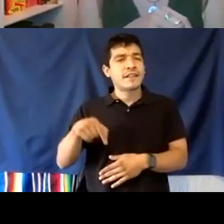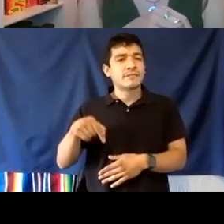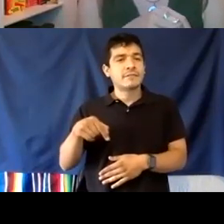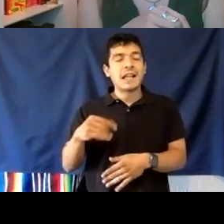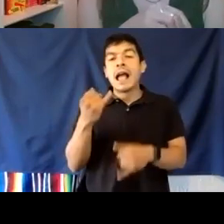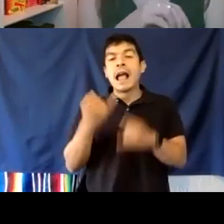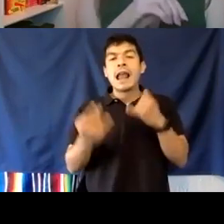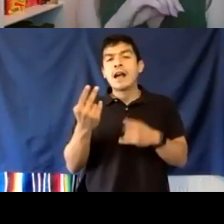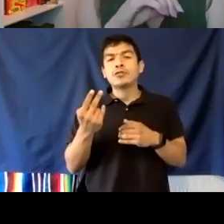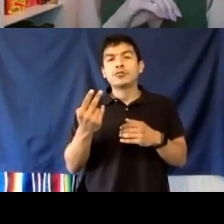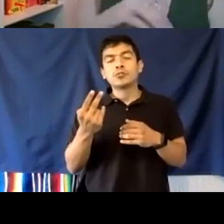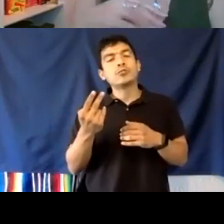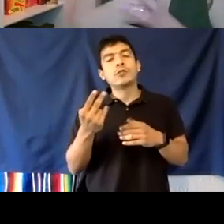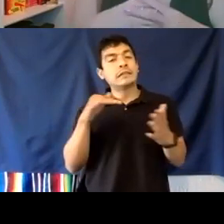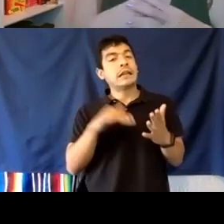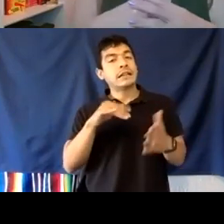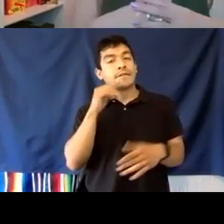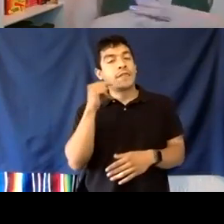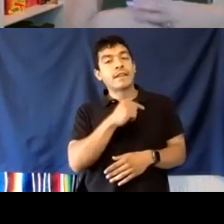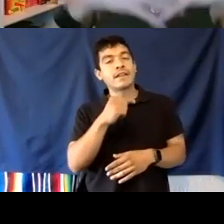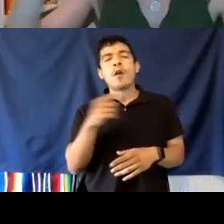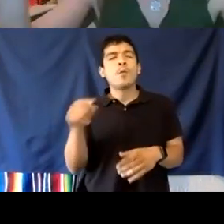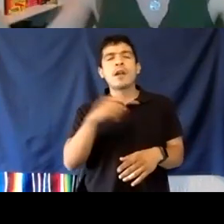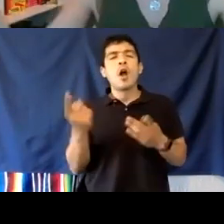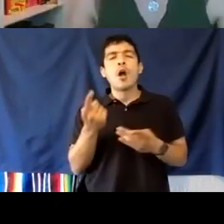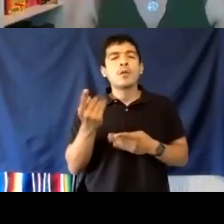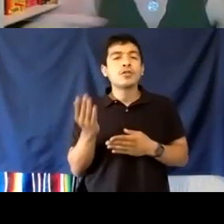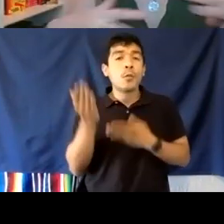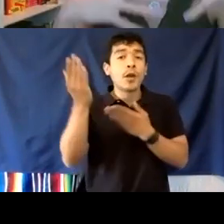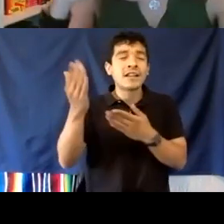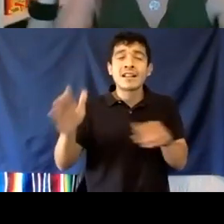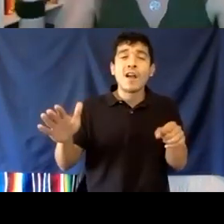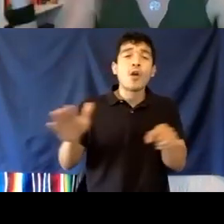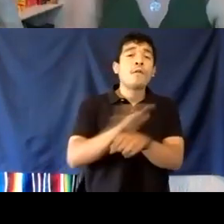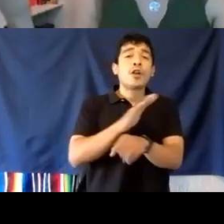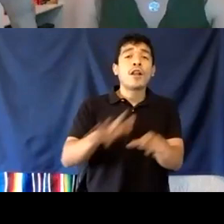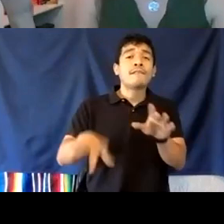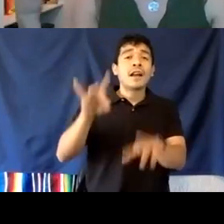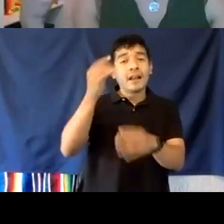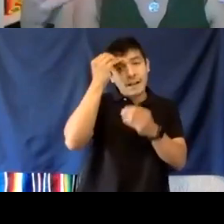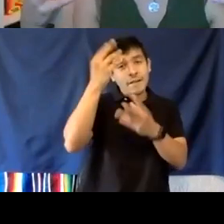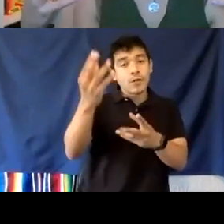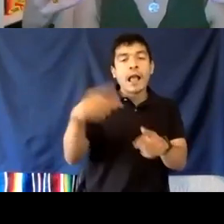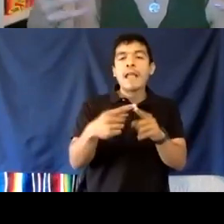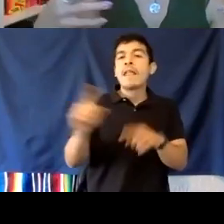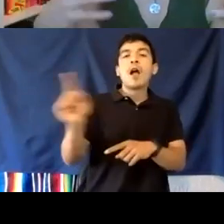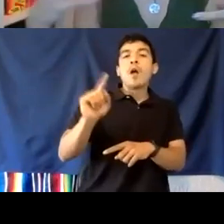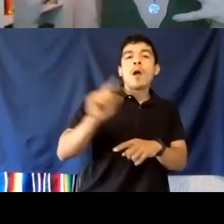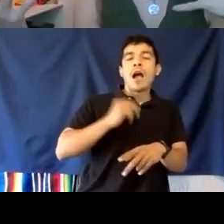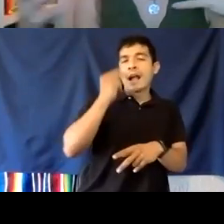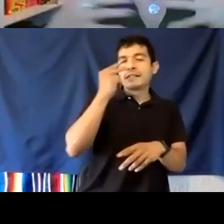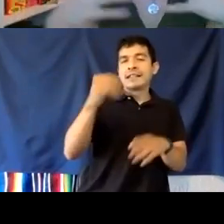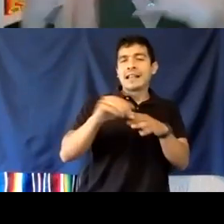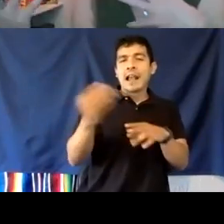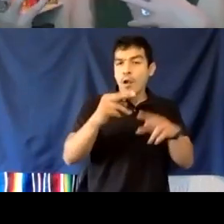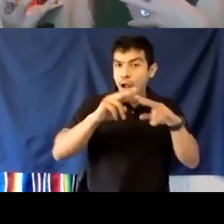of this study, we always presented the sort of full findings and then where we could see in the analysis that there